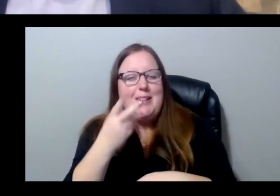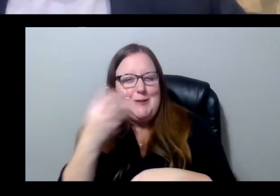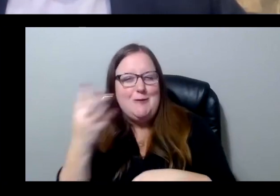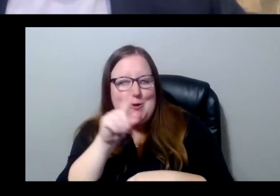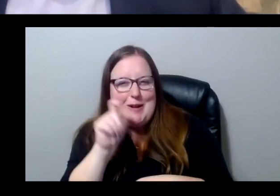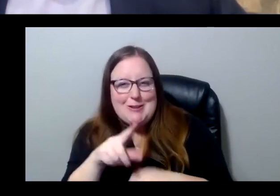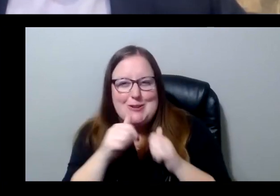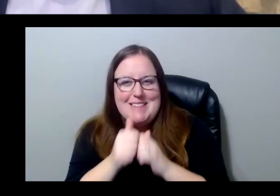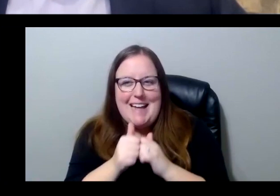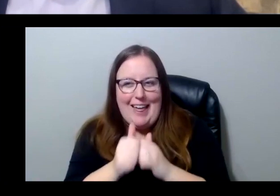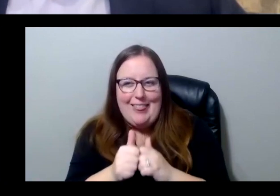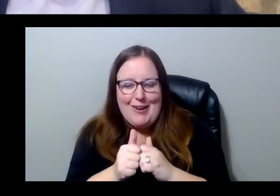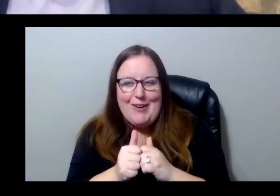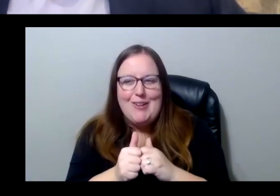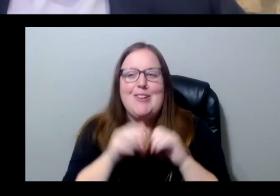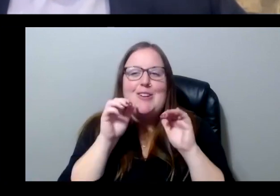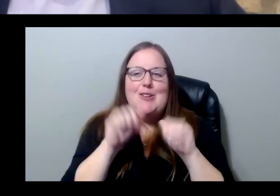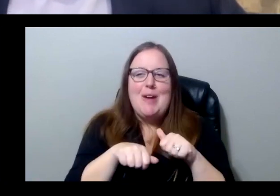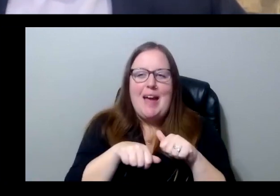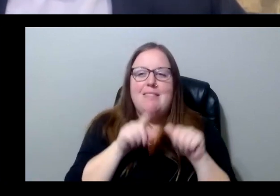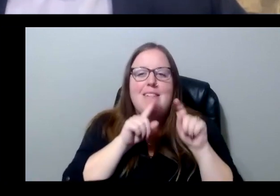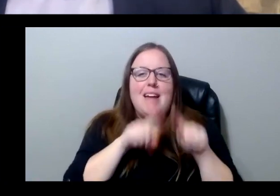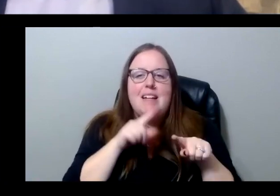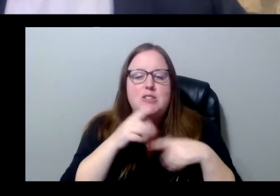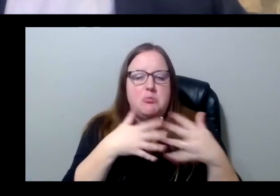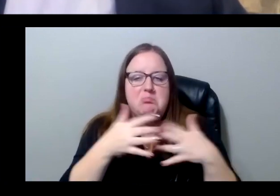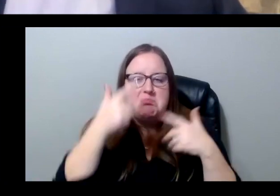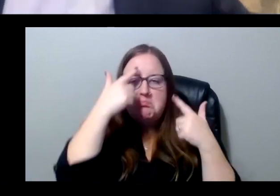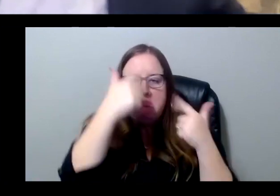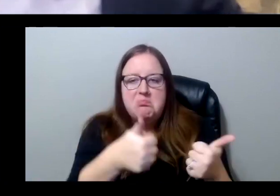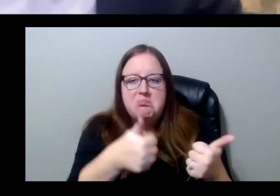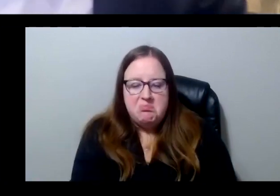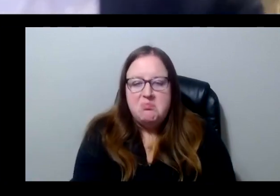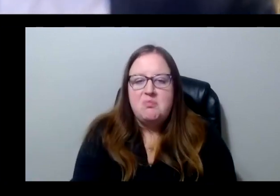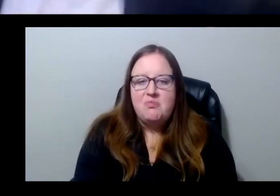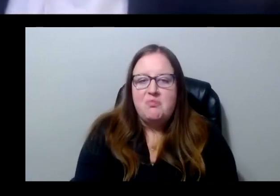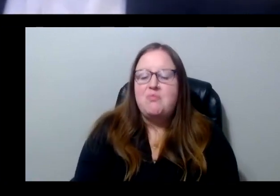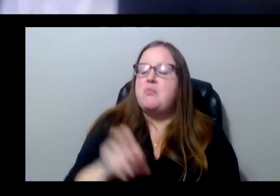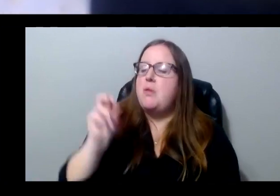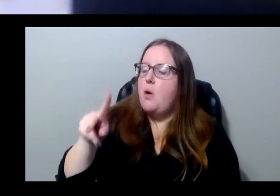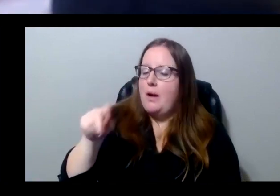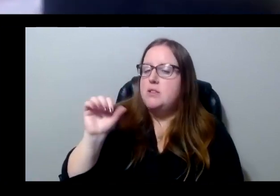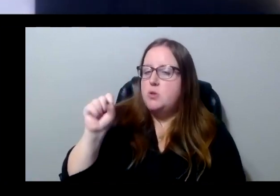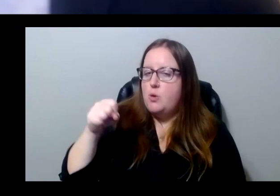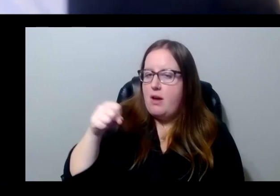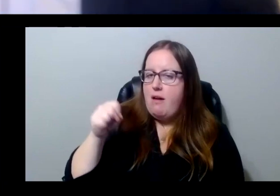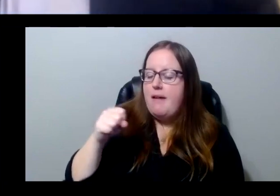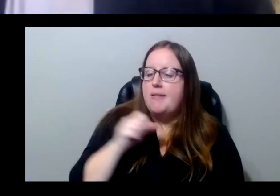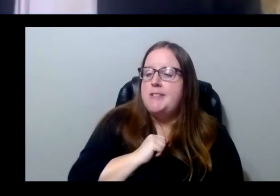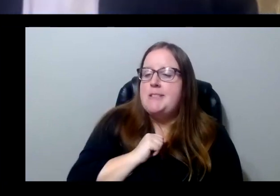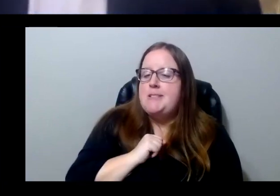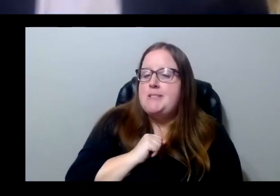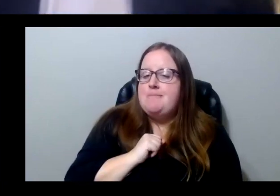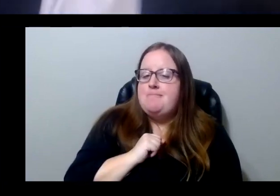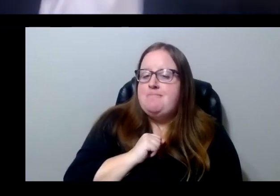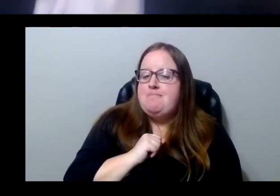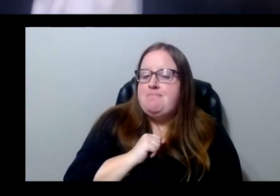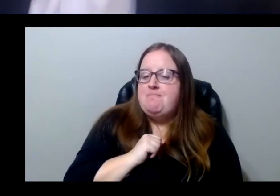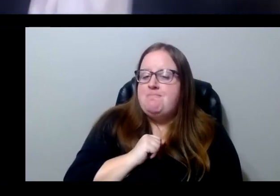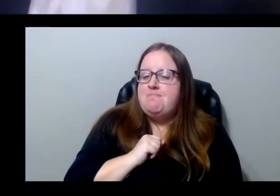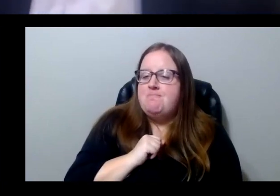to Nick, I was demonizing the Serbs. I also probably took a little too much liberty from what I had